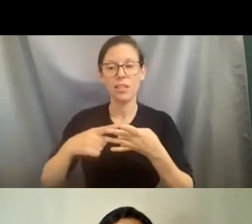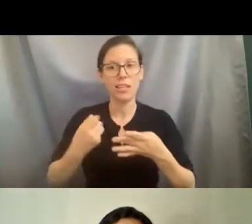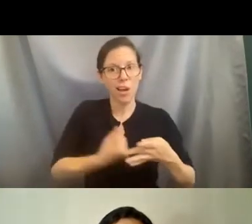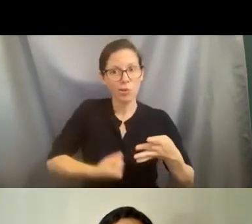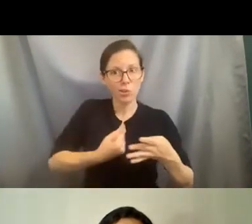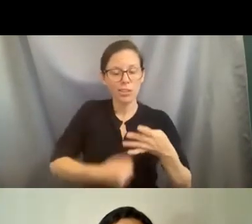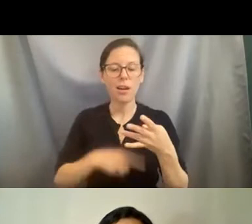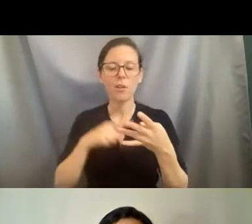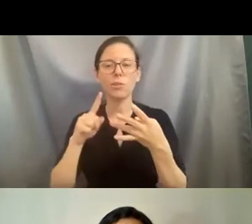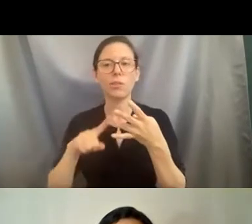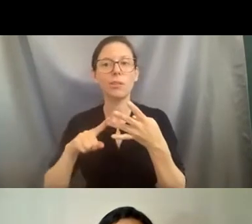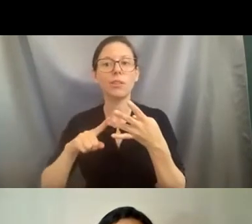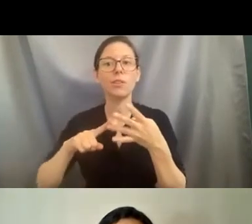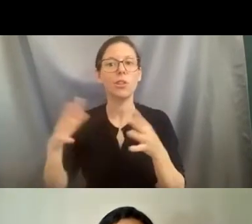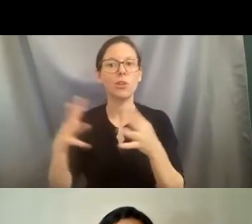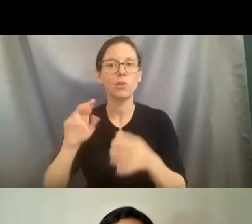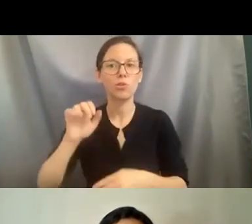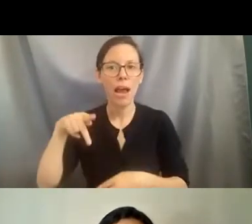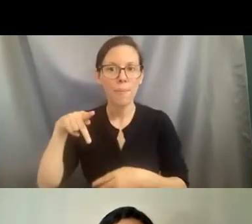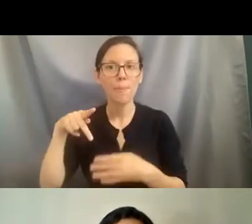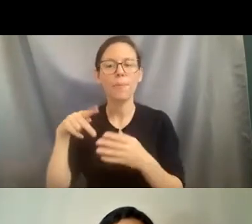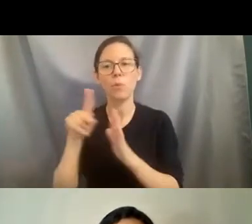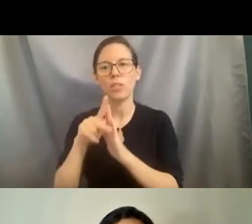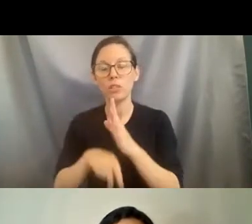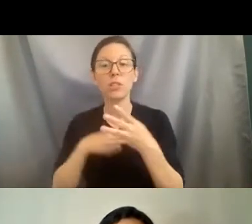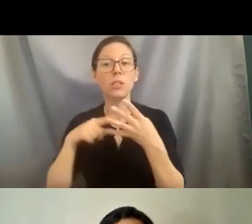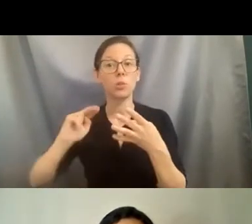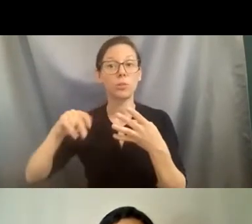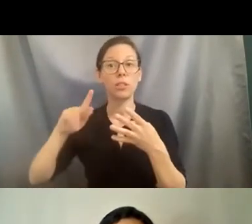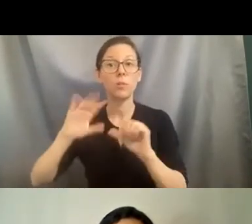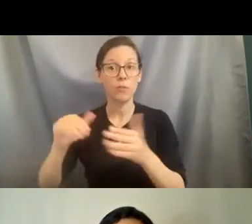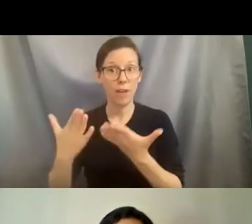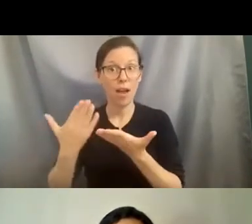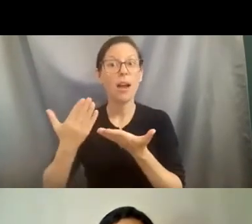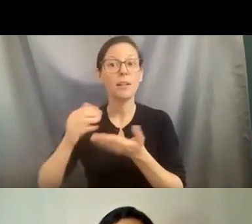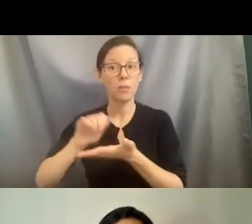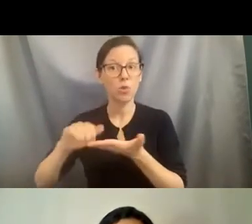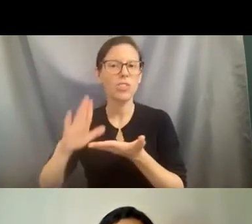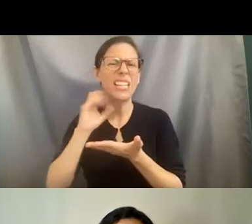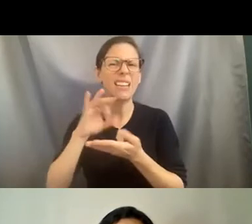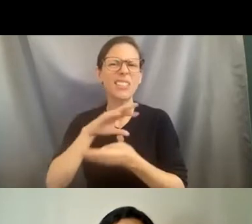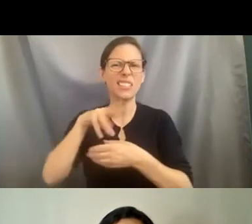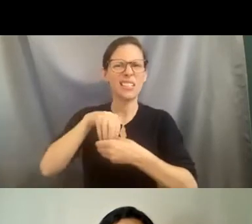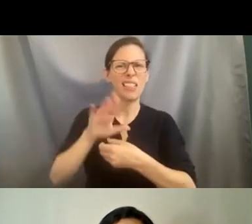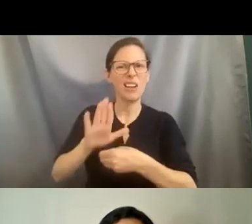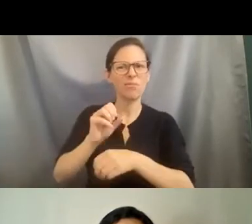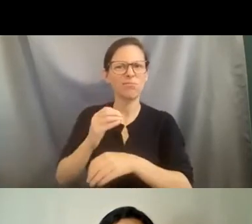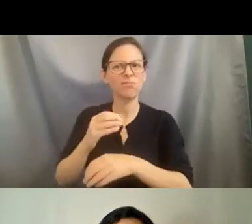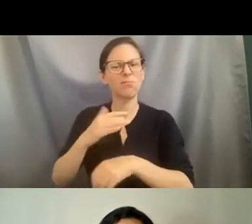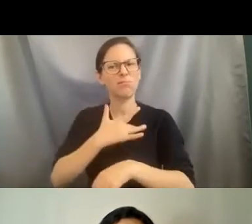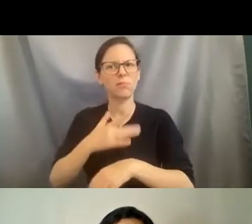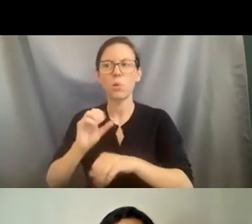practitioners to provide abortion within the scope of their work. And so